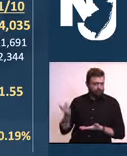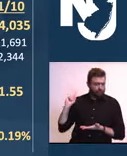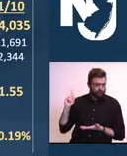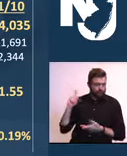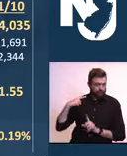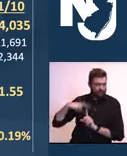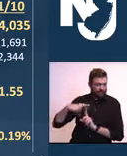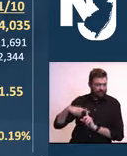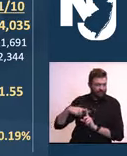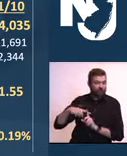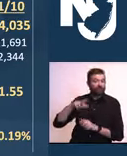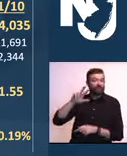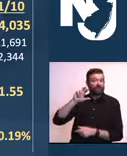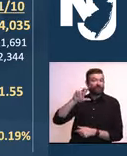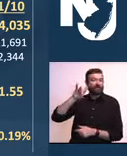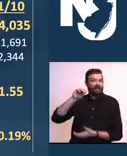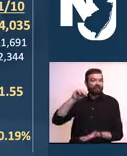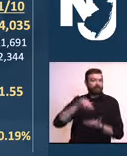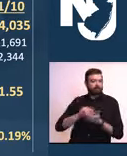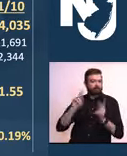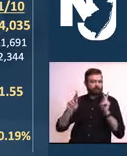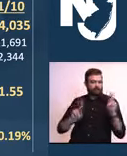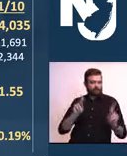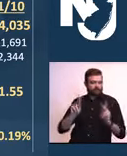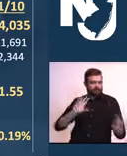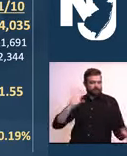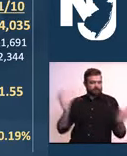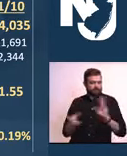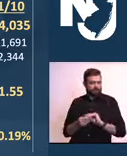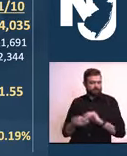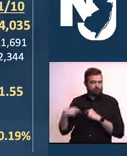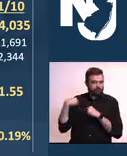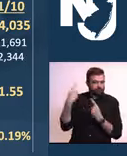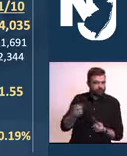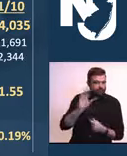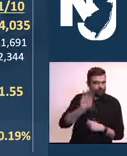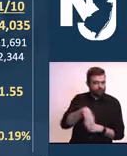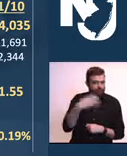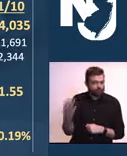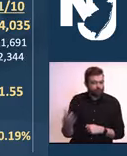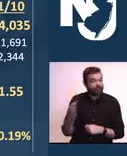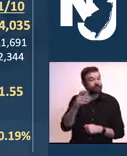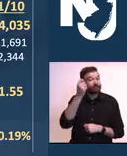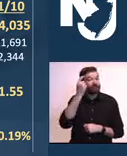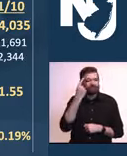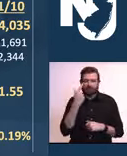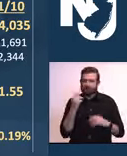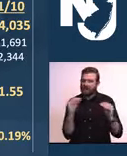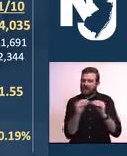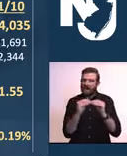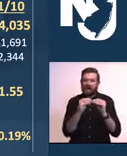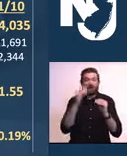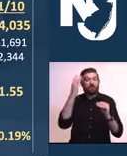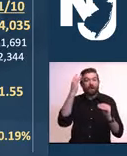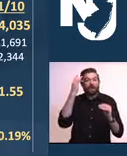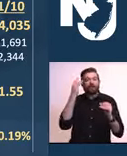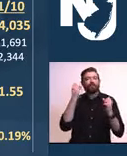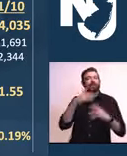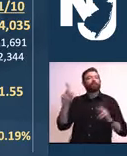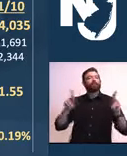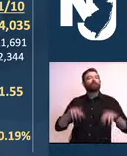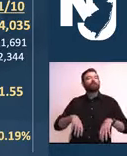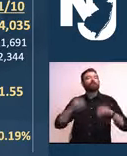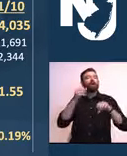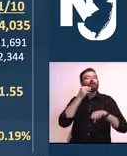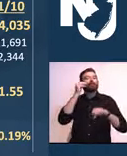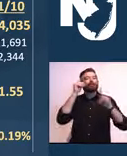since Christmas are likely a significant undercount that does not capture many at-home test